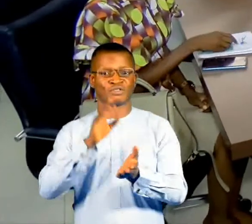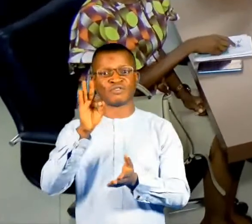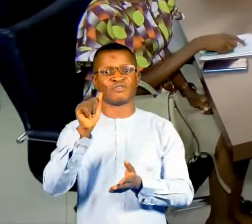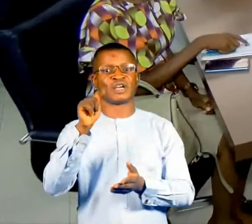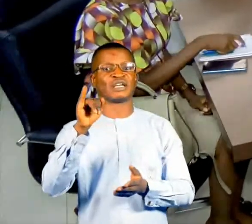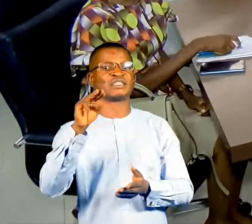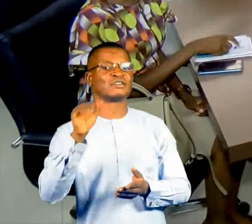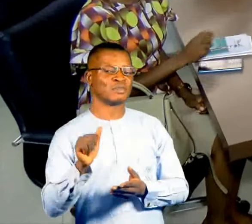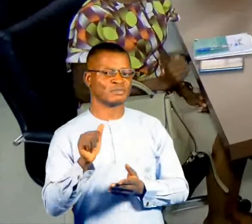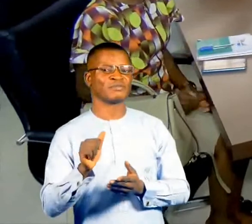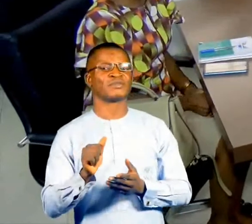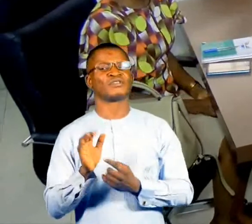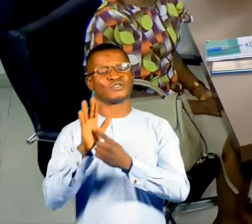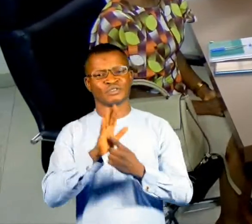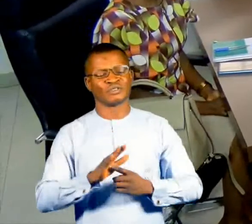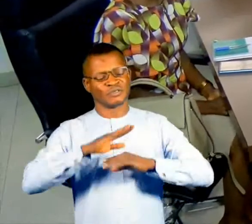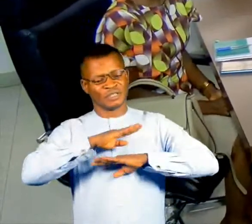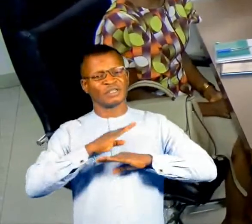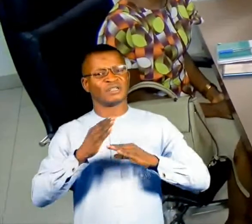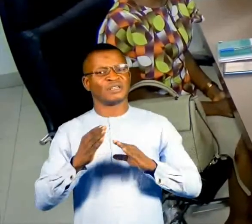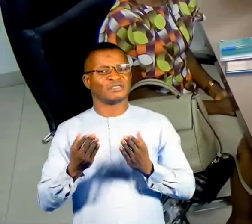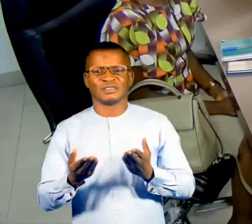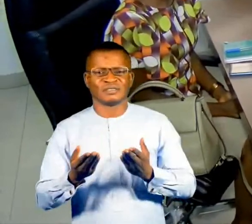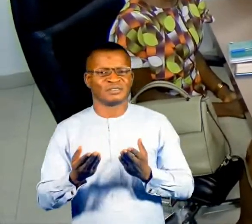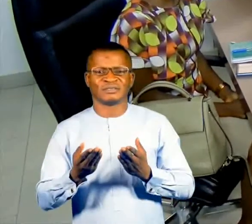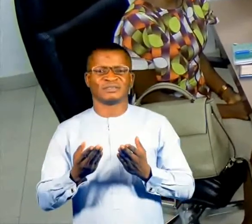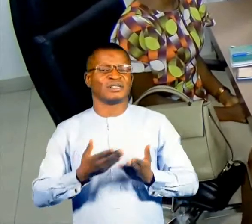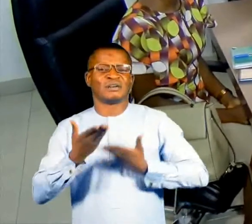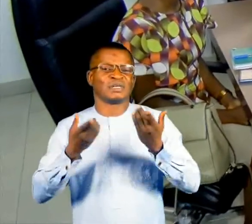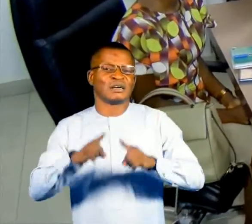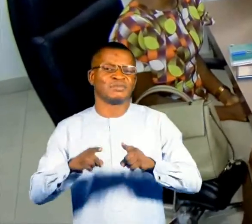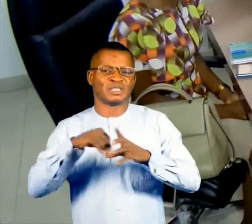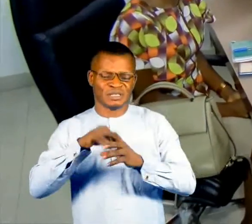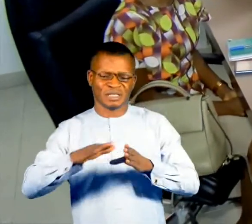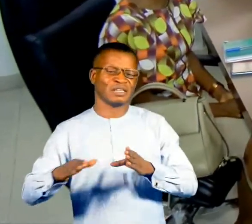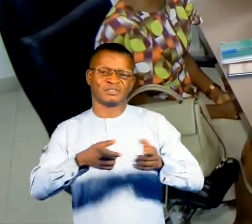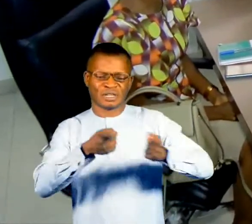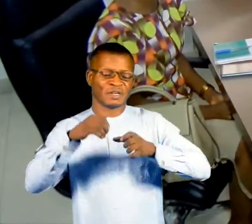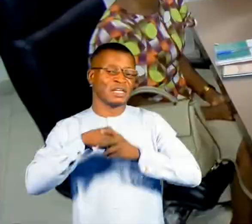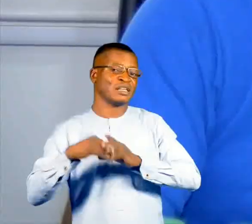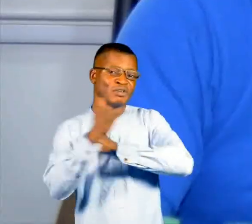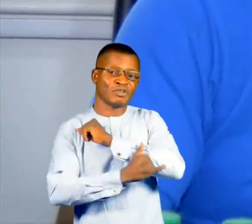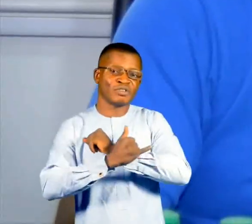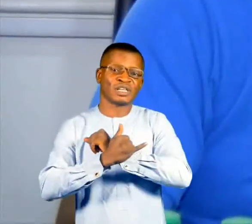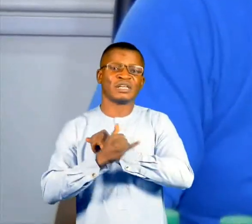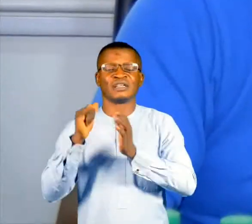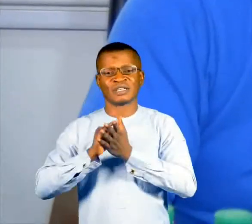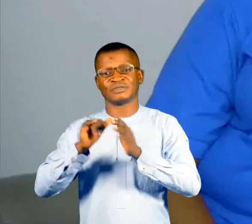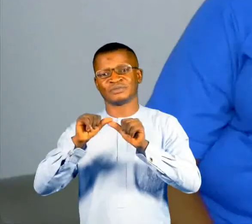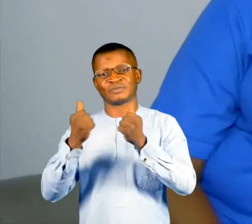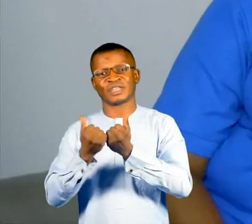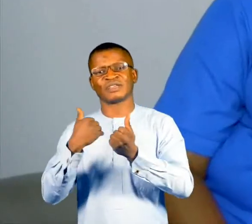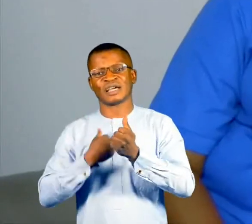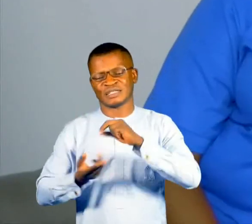Azi, expressed dissatisfaction at the increasing rates of cyberbullying and child trafficking in the country, adding that the